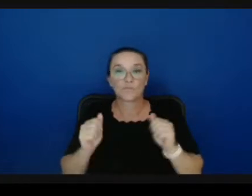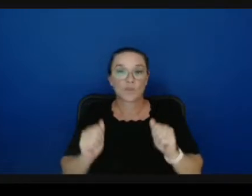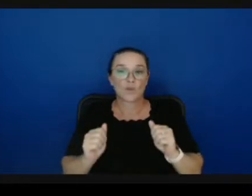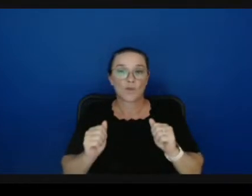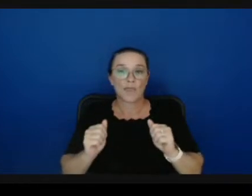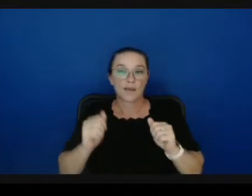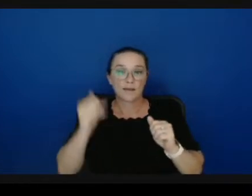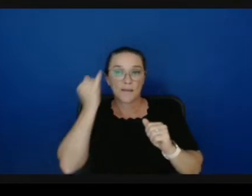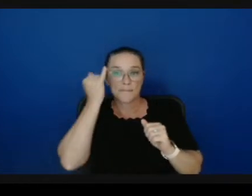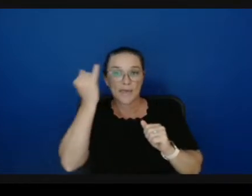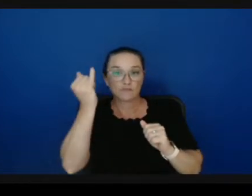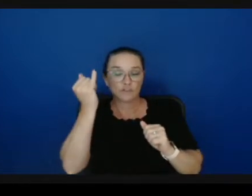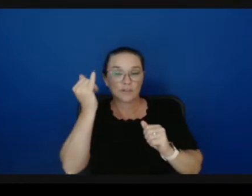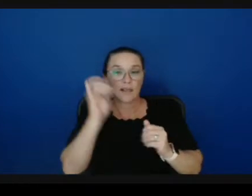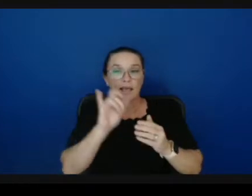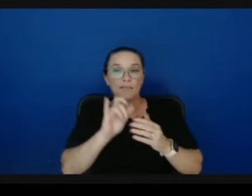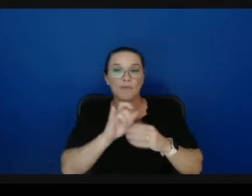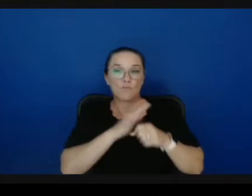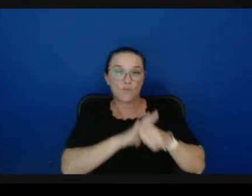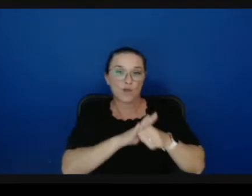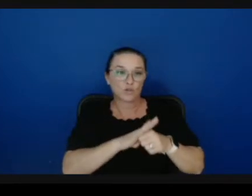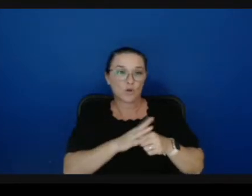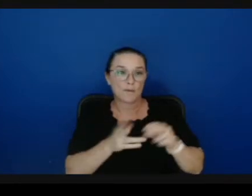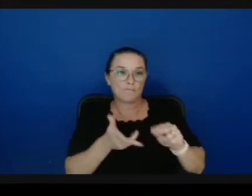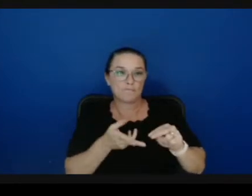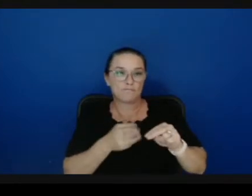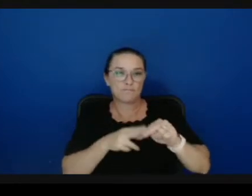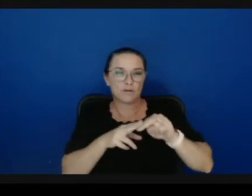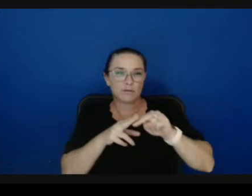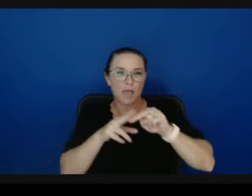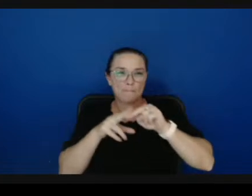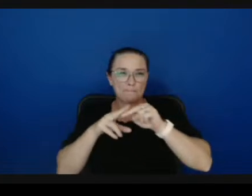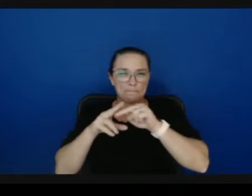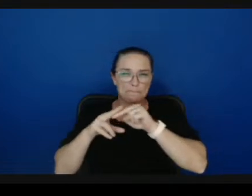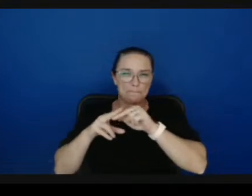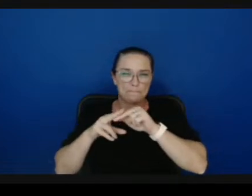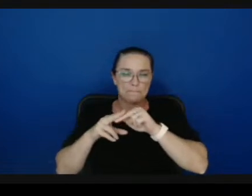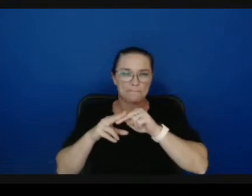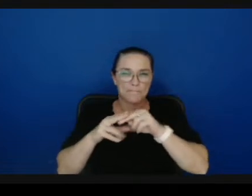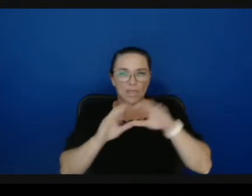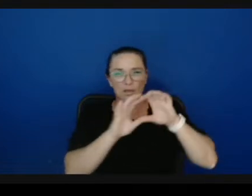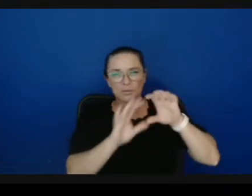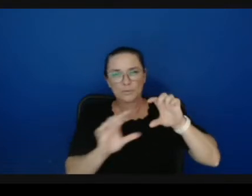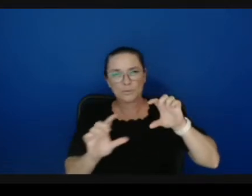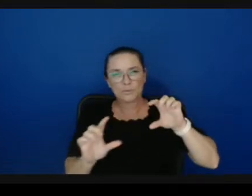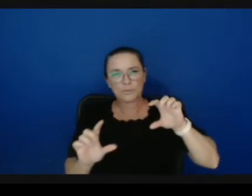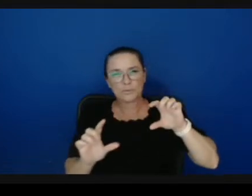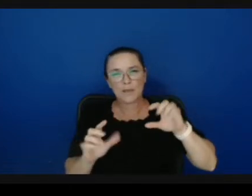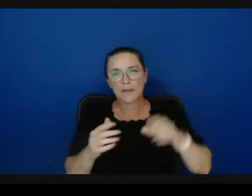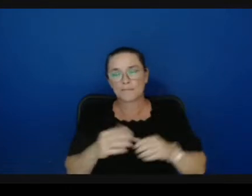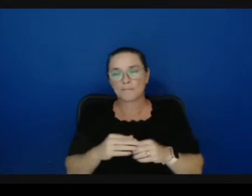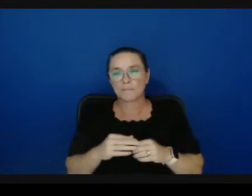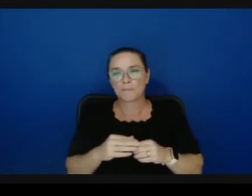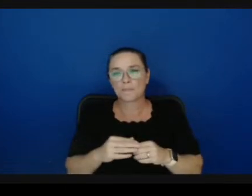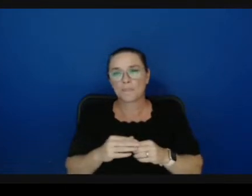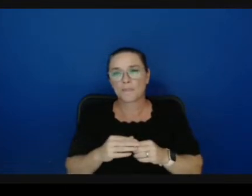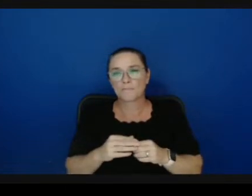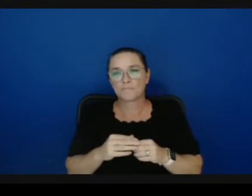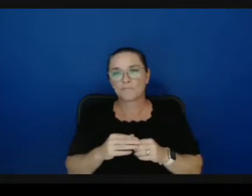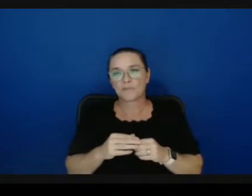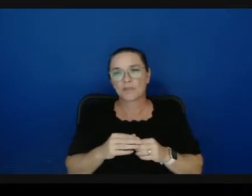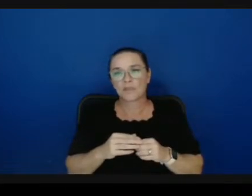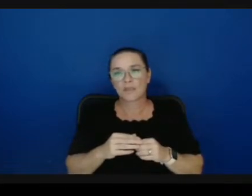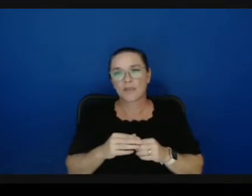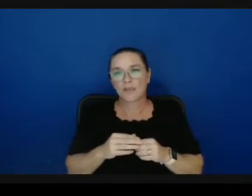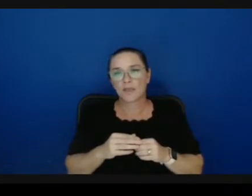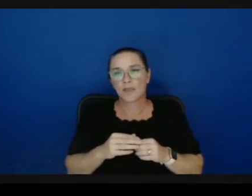that pressure is built all through here, right? But it's maybe what's important to think about in this context is how far is the pressure